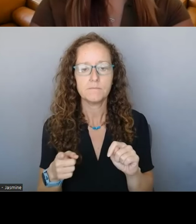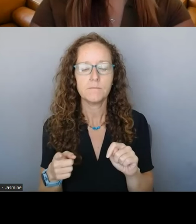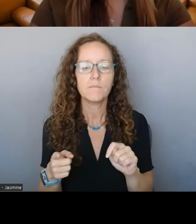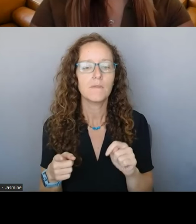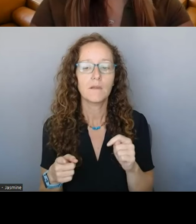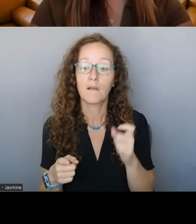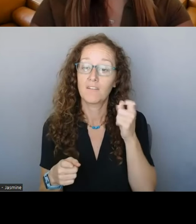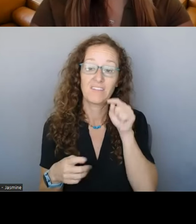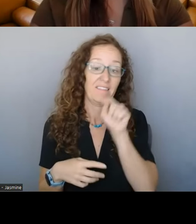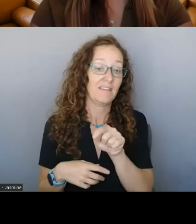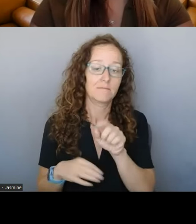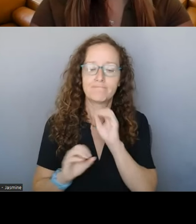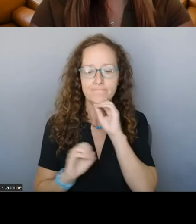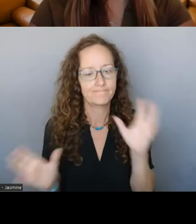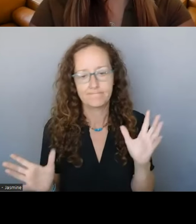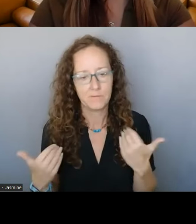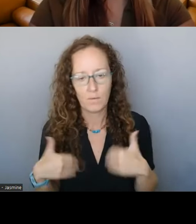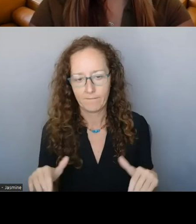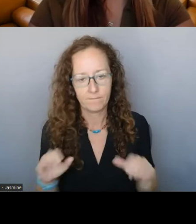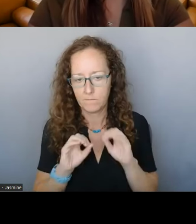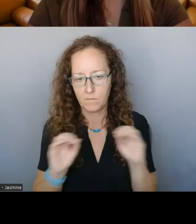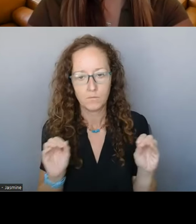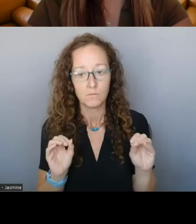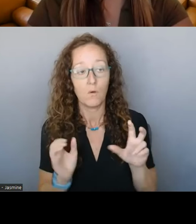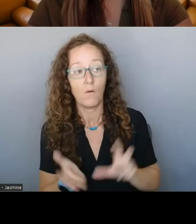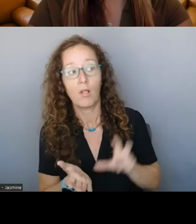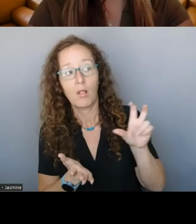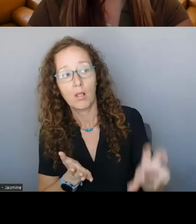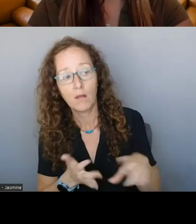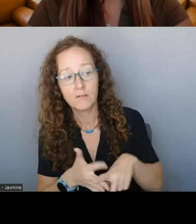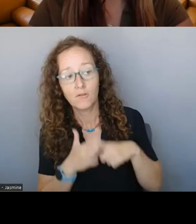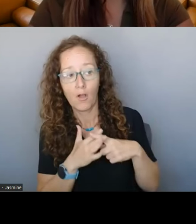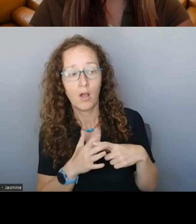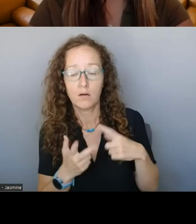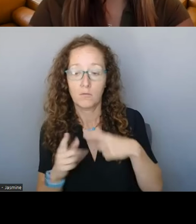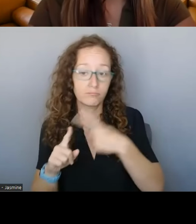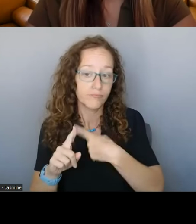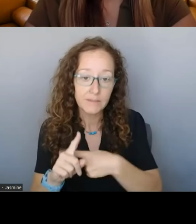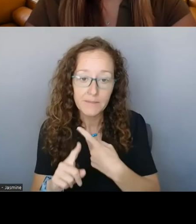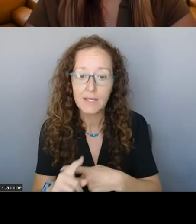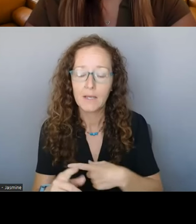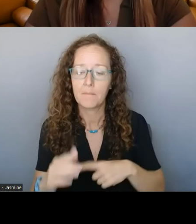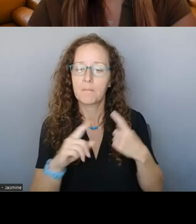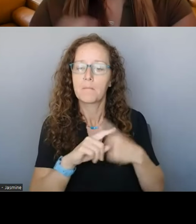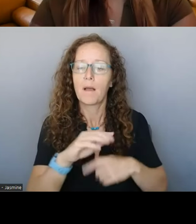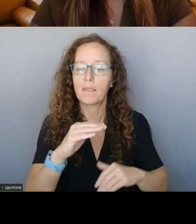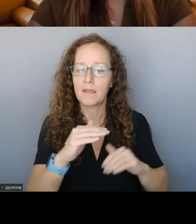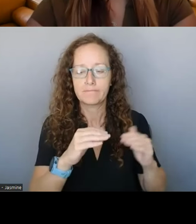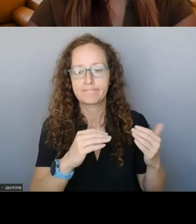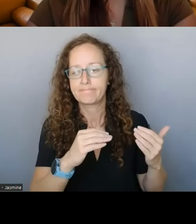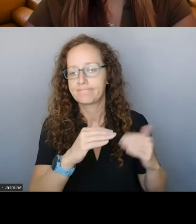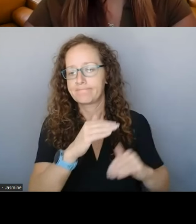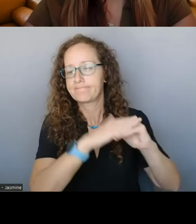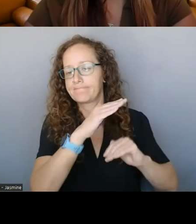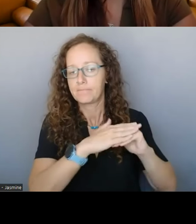of those. We have, no deductible, no premium, no monthly cap on copays. And then once we